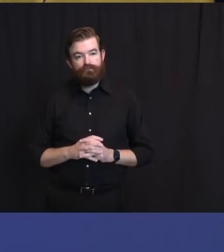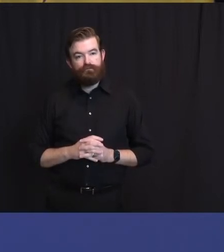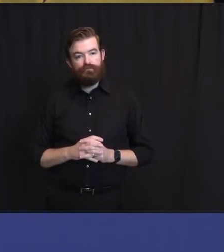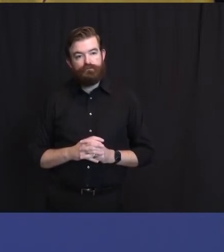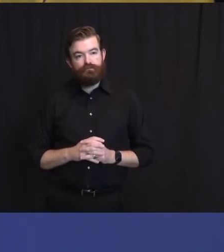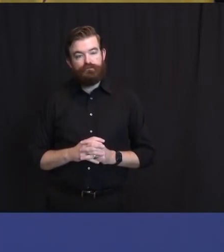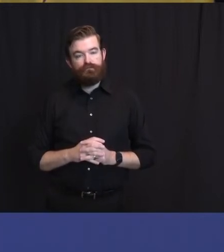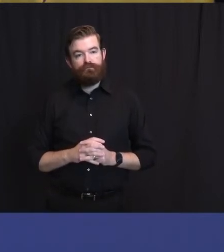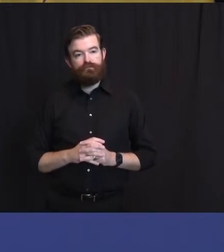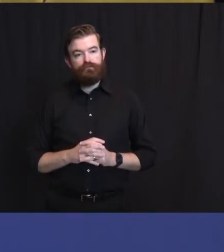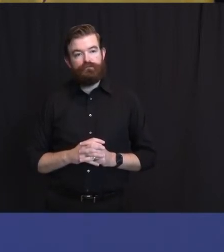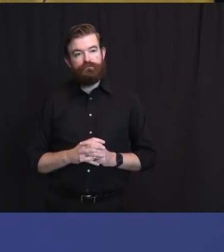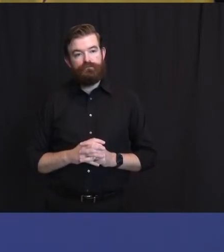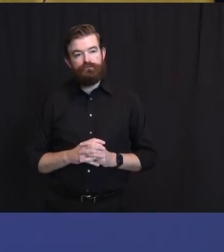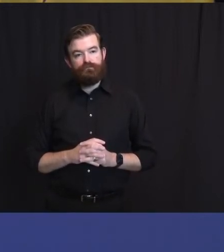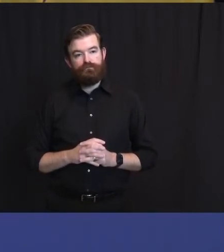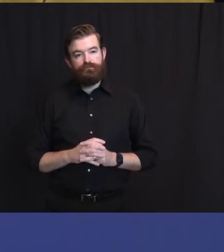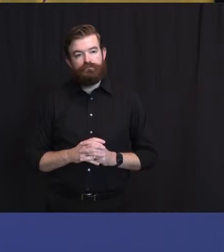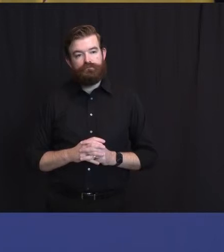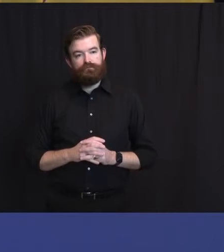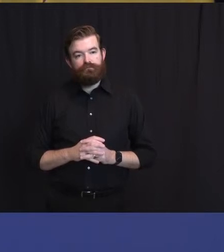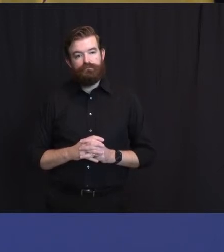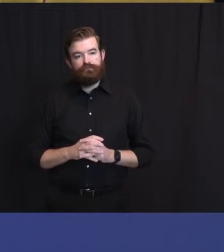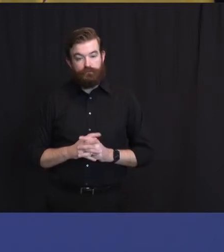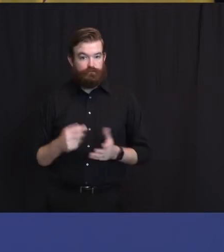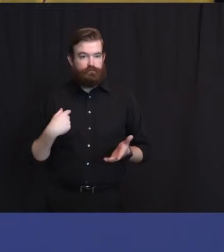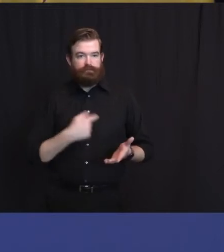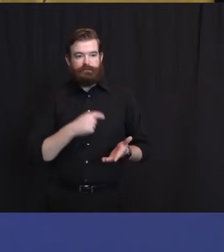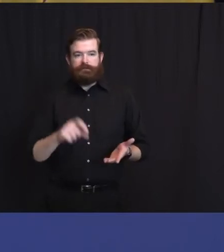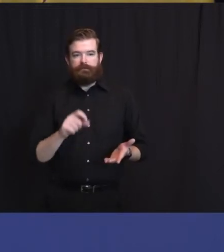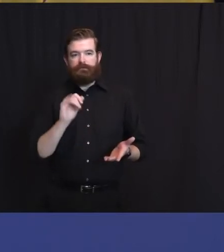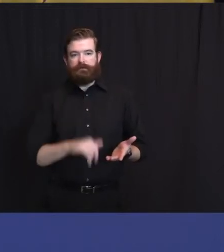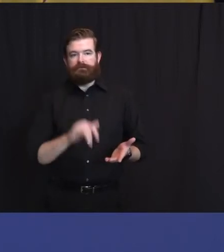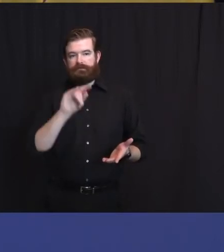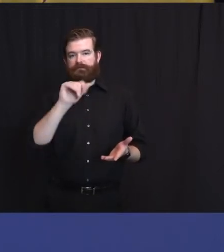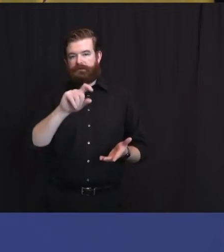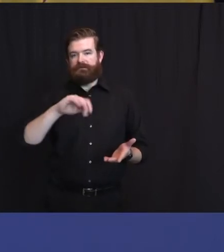years. And I said this on Friday, the more